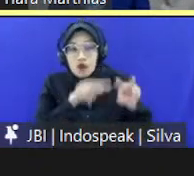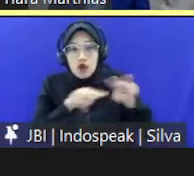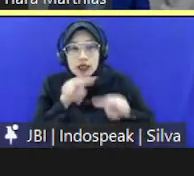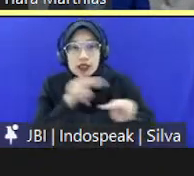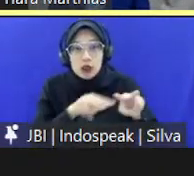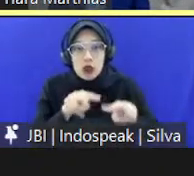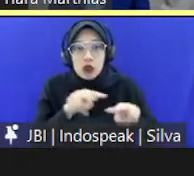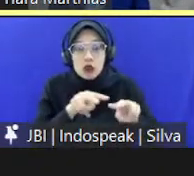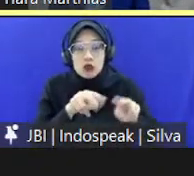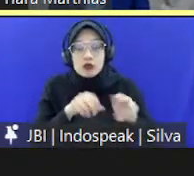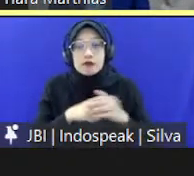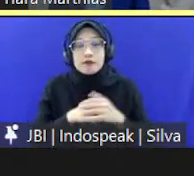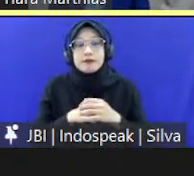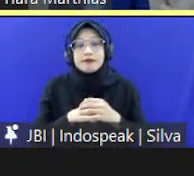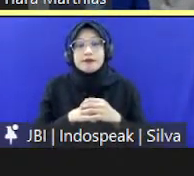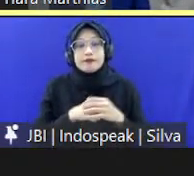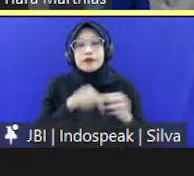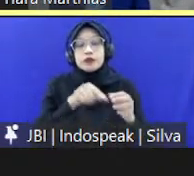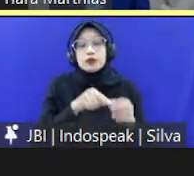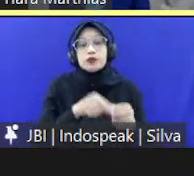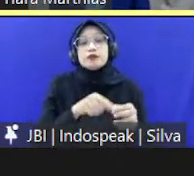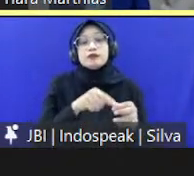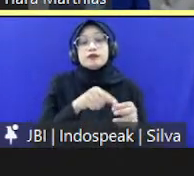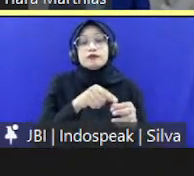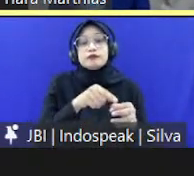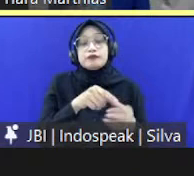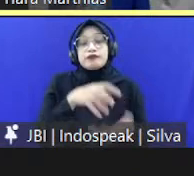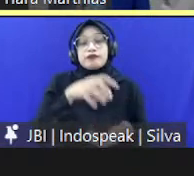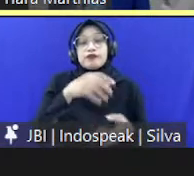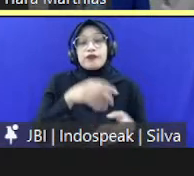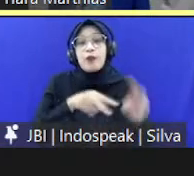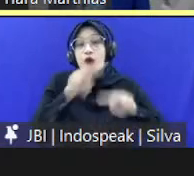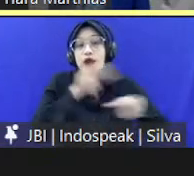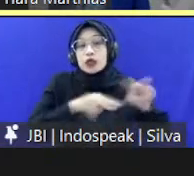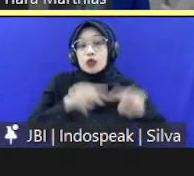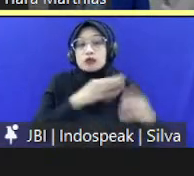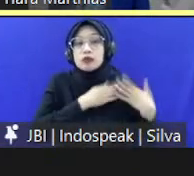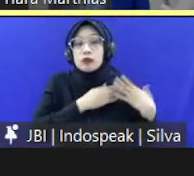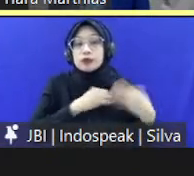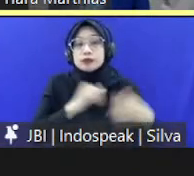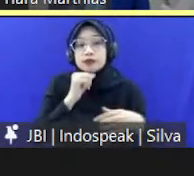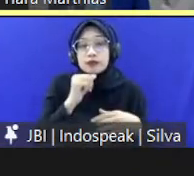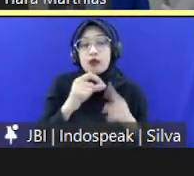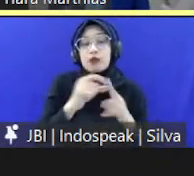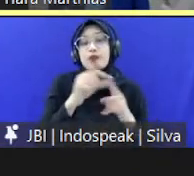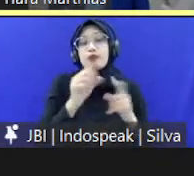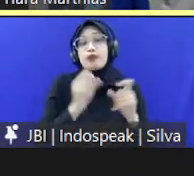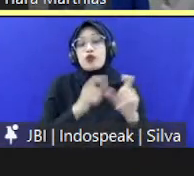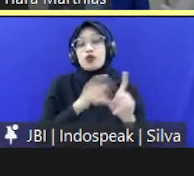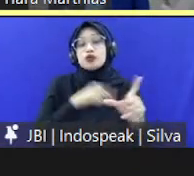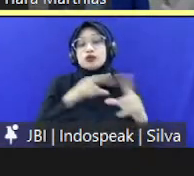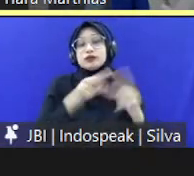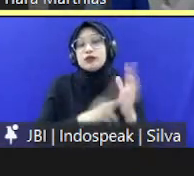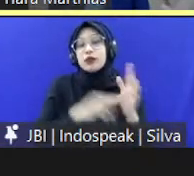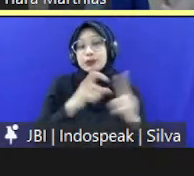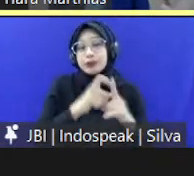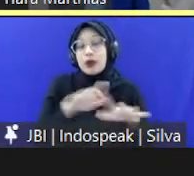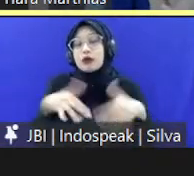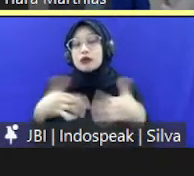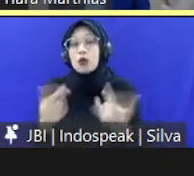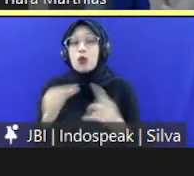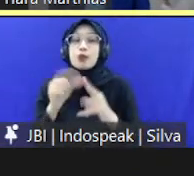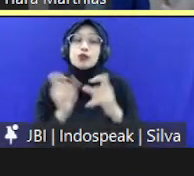the closure of Posyandu and Puskesmas, these services are essentially not available anymore to the